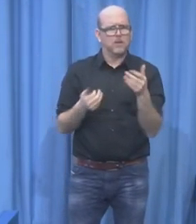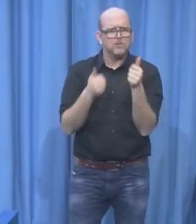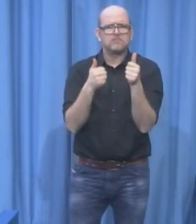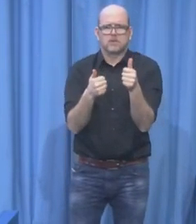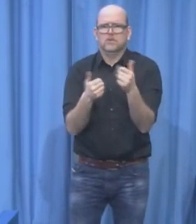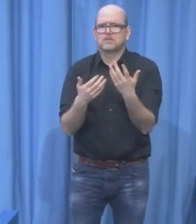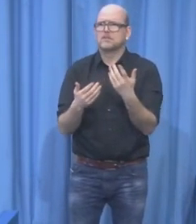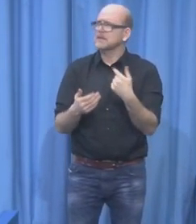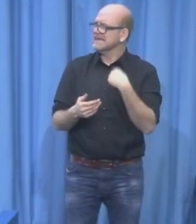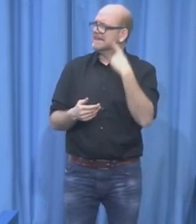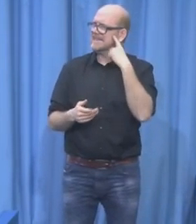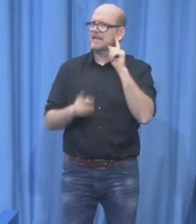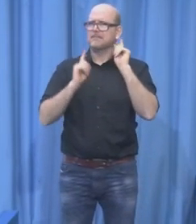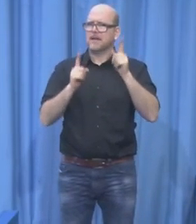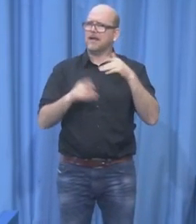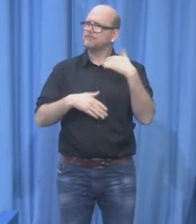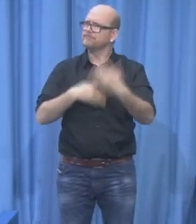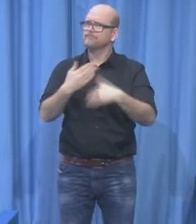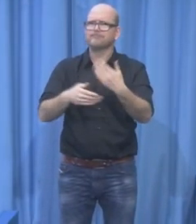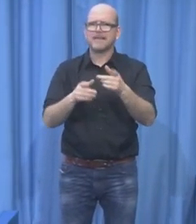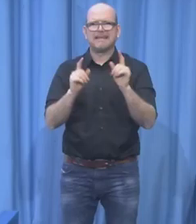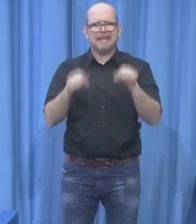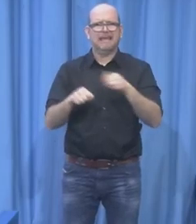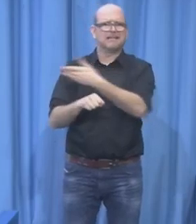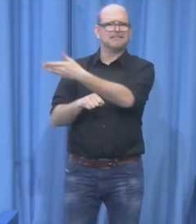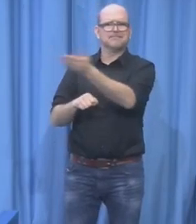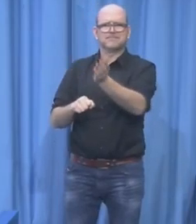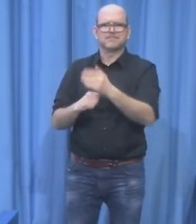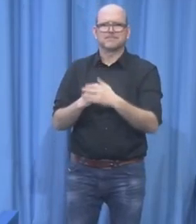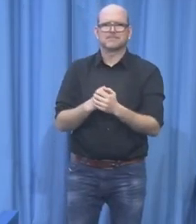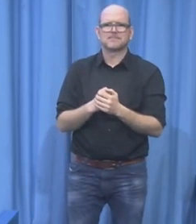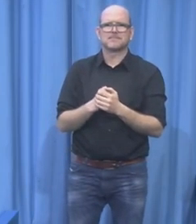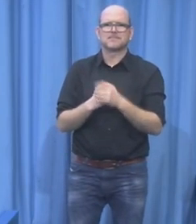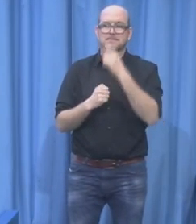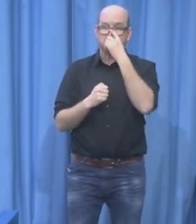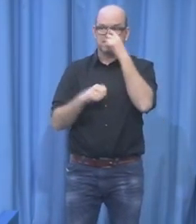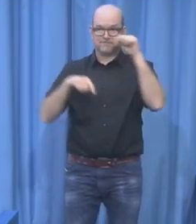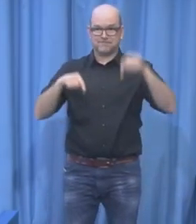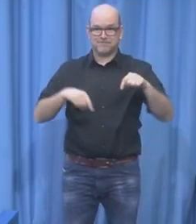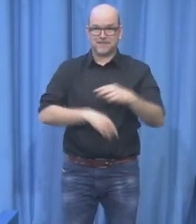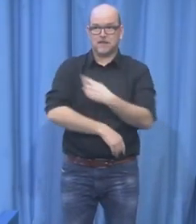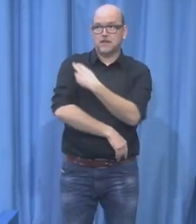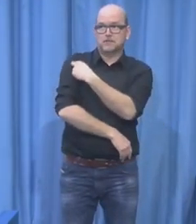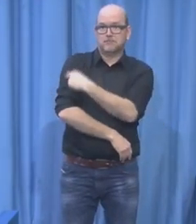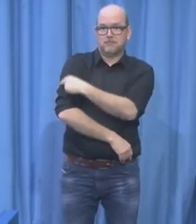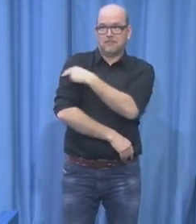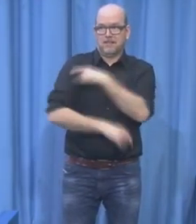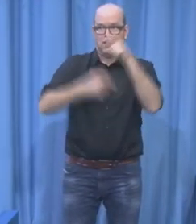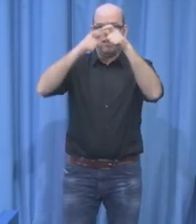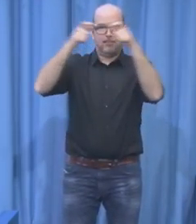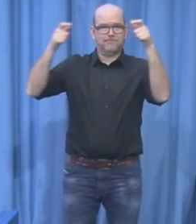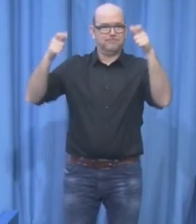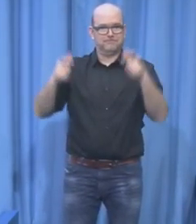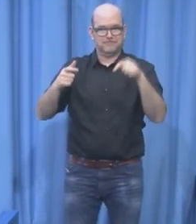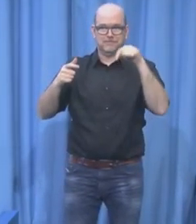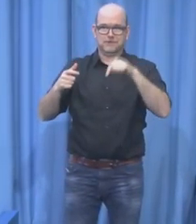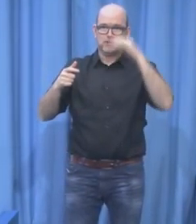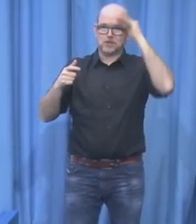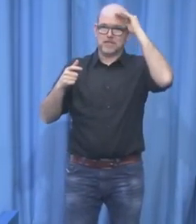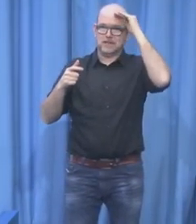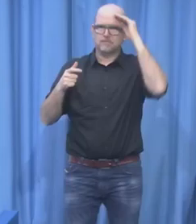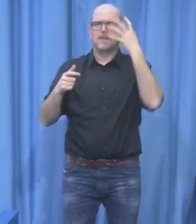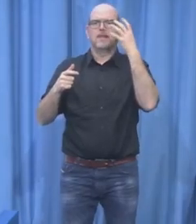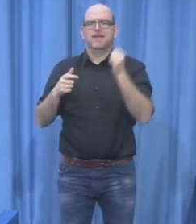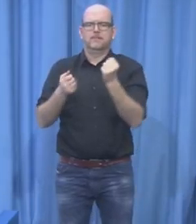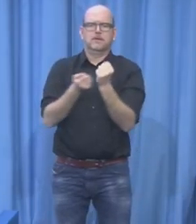I suppose just again, NACE General Hospital, it provides an inpatient general medical and surgical and acute psychiatric services and